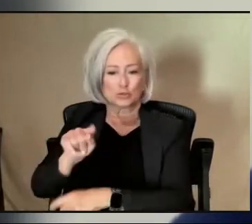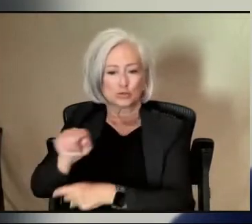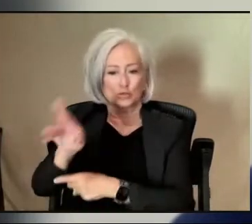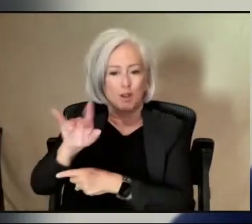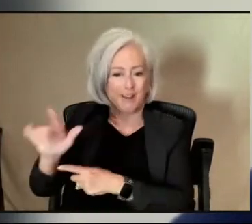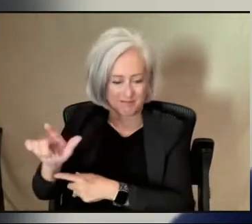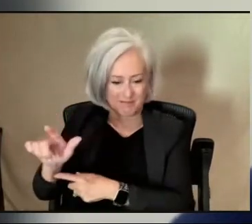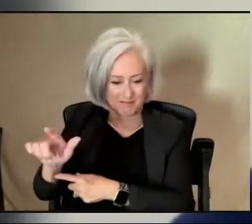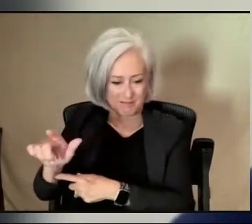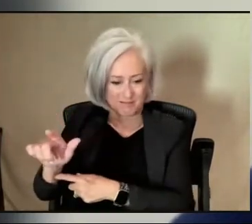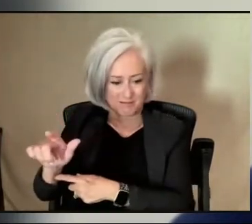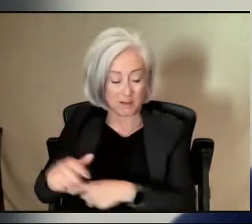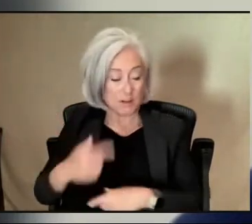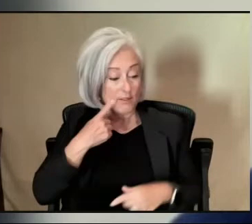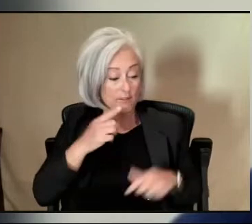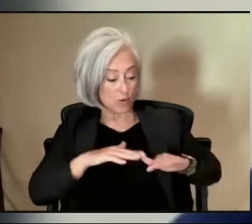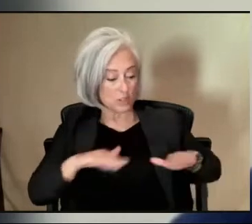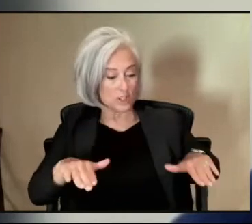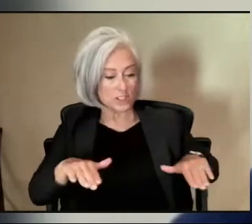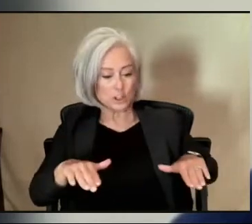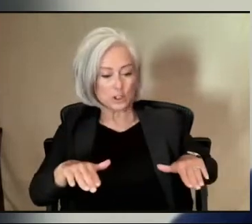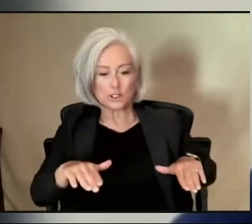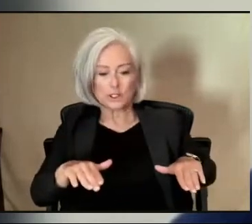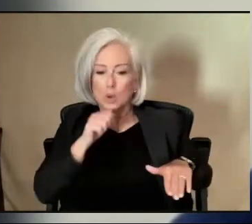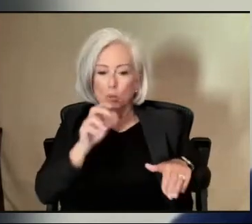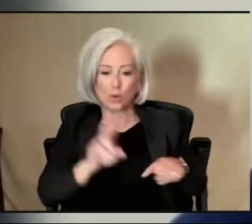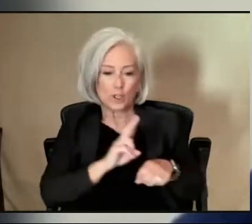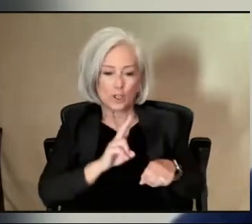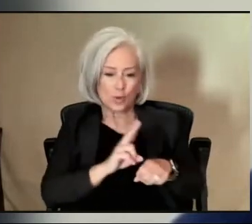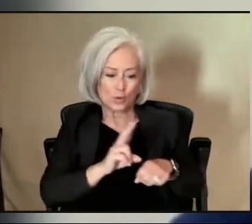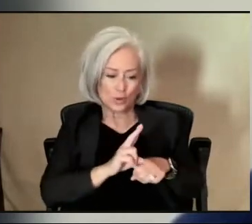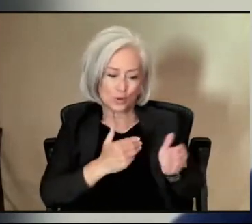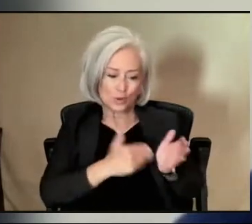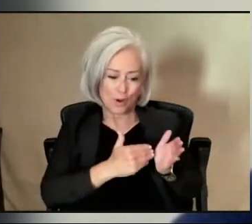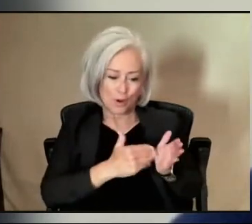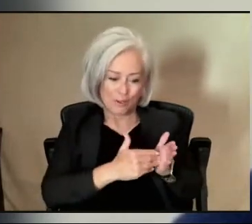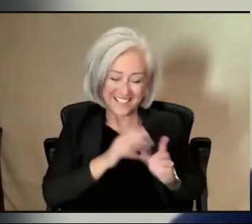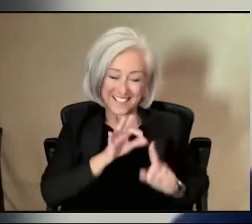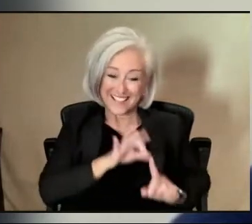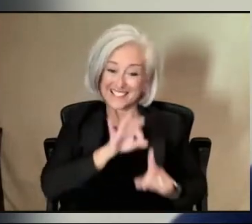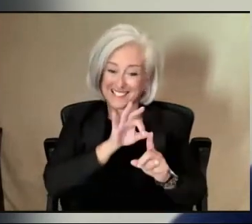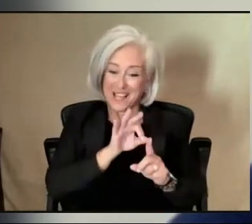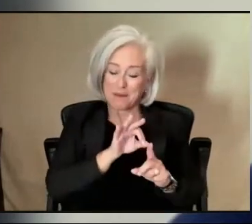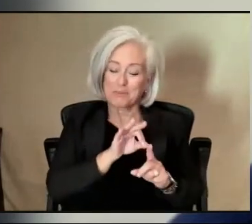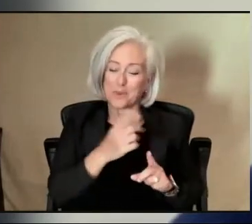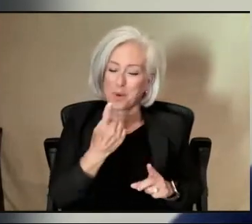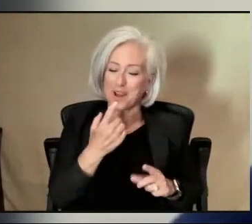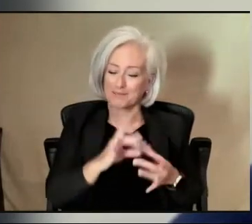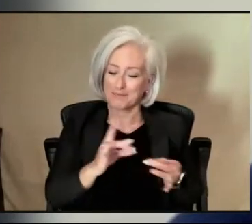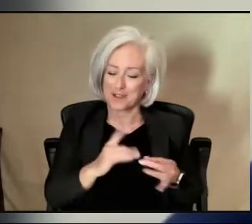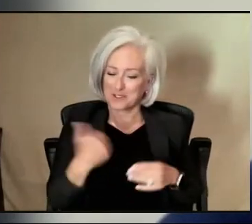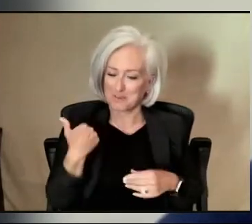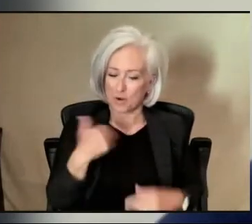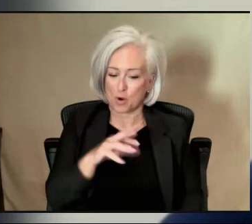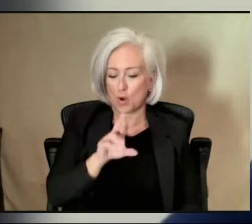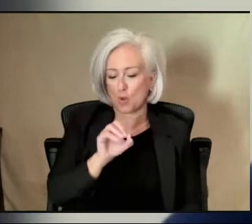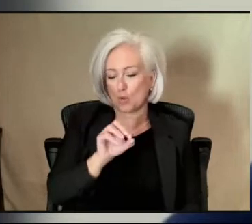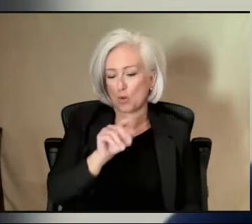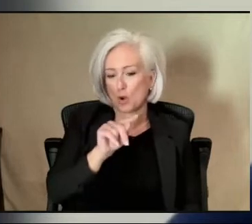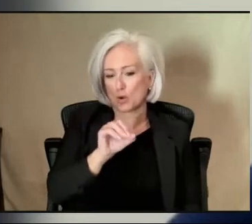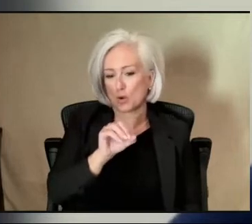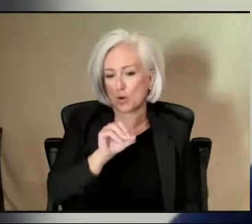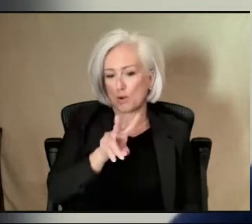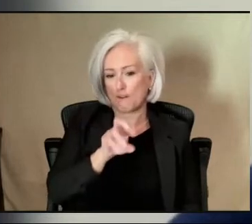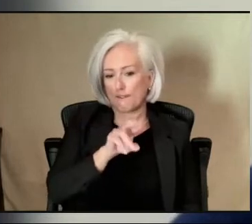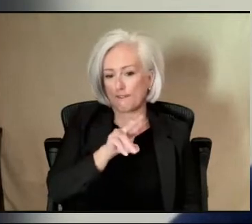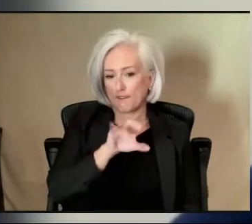as many, with the exception of the rotavirus vaccine trials that he mentioned, because we have got that safety